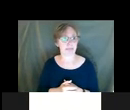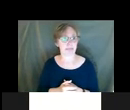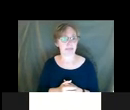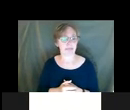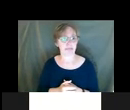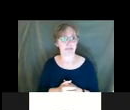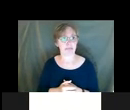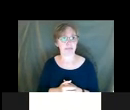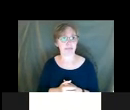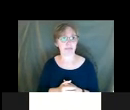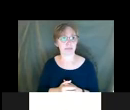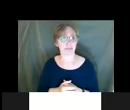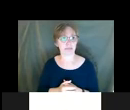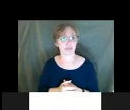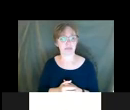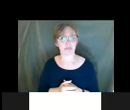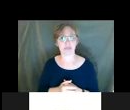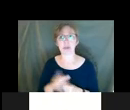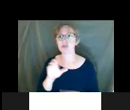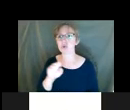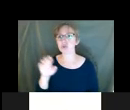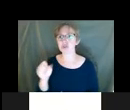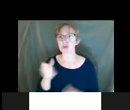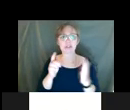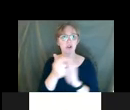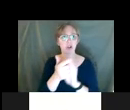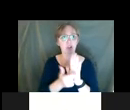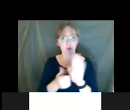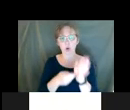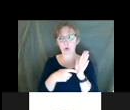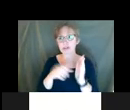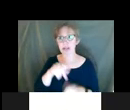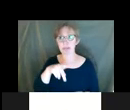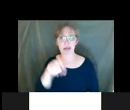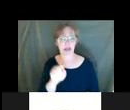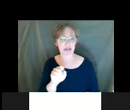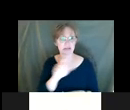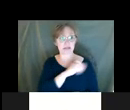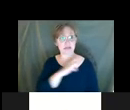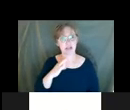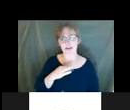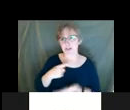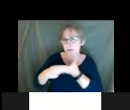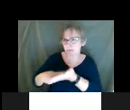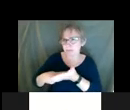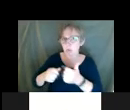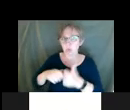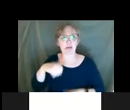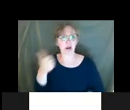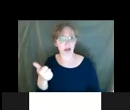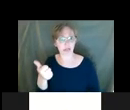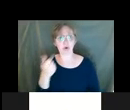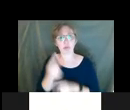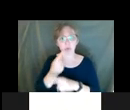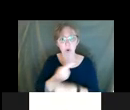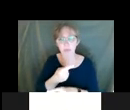Social service law requires that APS staff consult with other appropriate public, private, and voluntary agencies